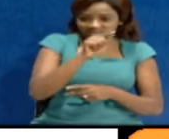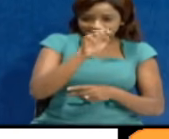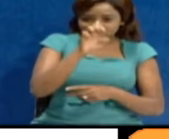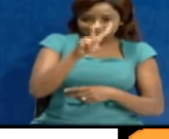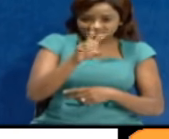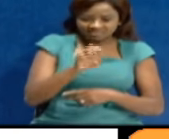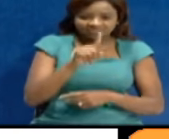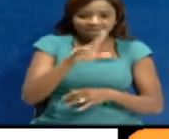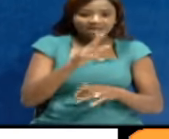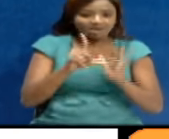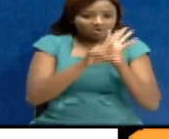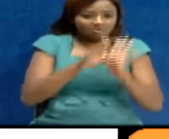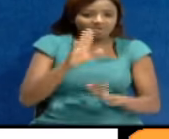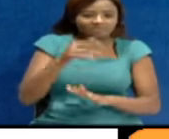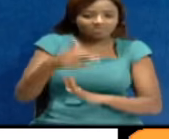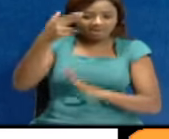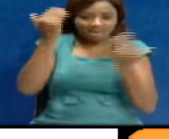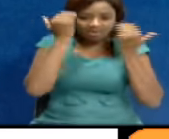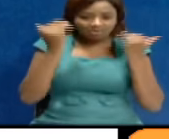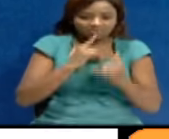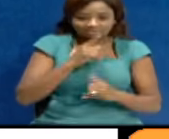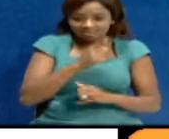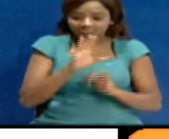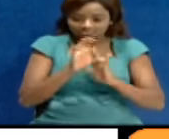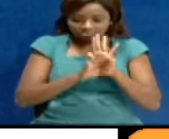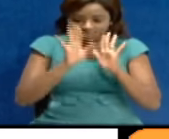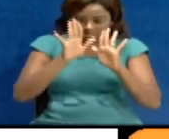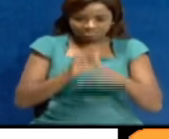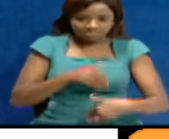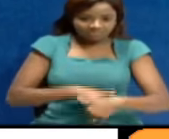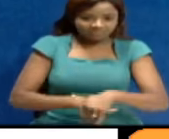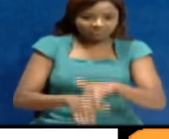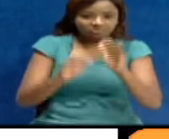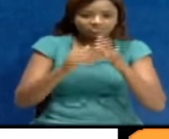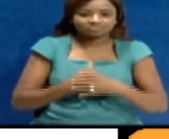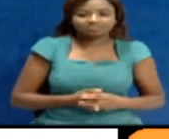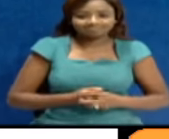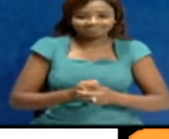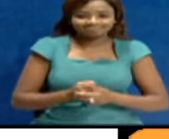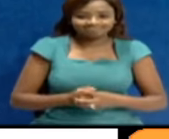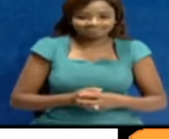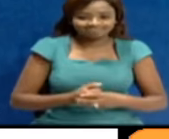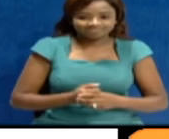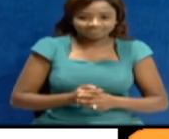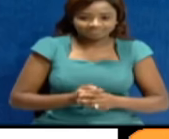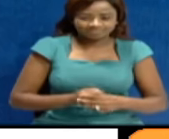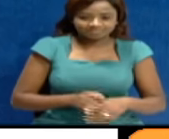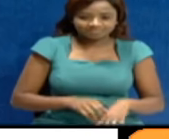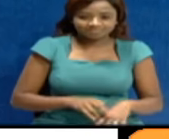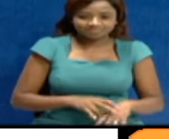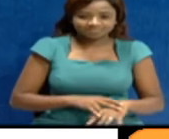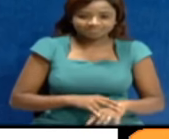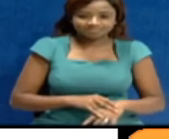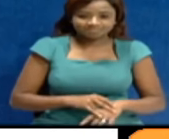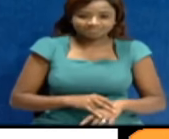stating that he will see it through till its logical conclusion, which he says is the rule of law. And here in studio, we've been speaking with Steve Ogola, who sees